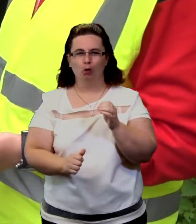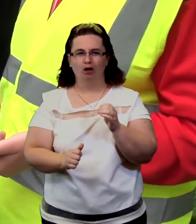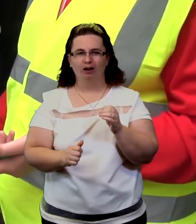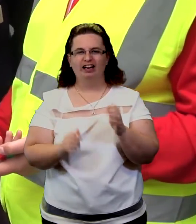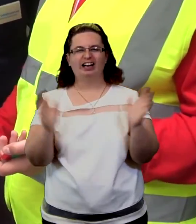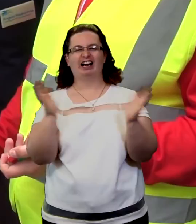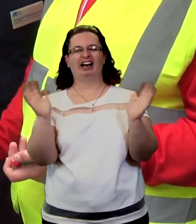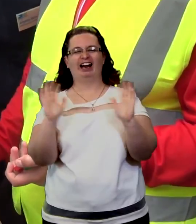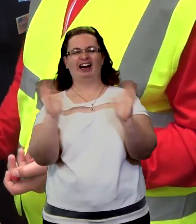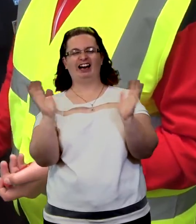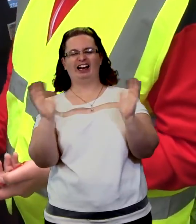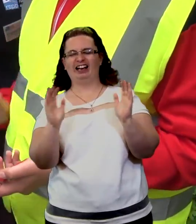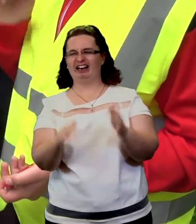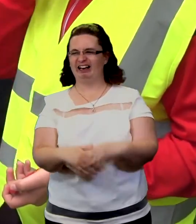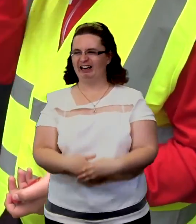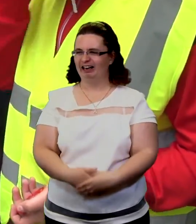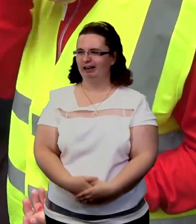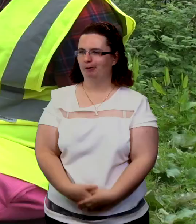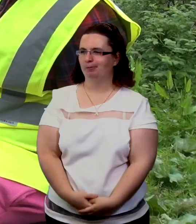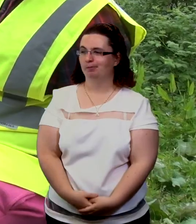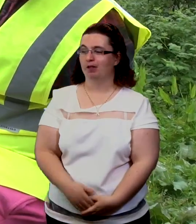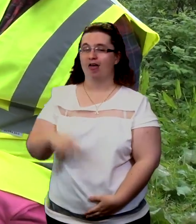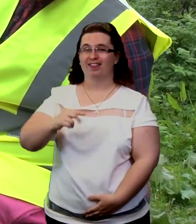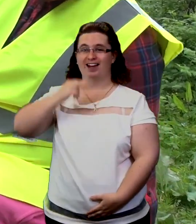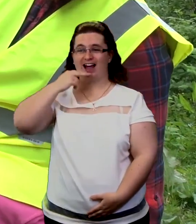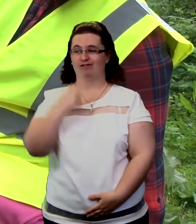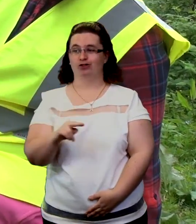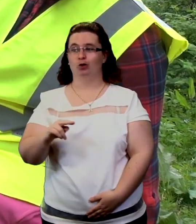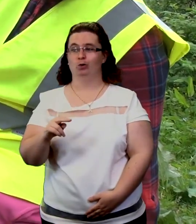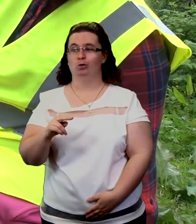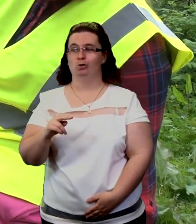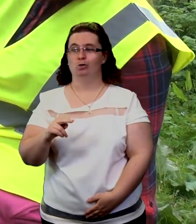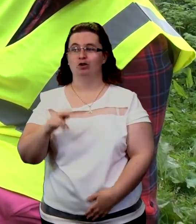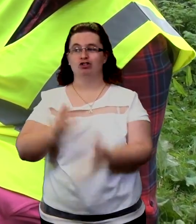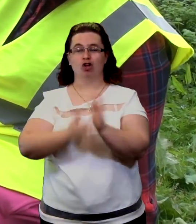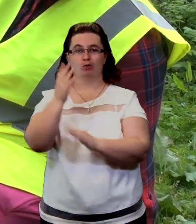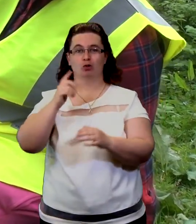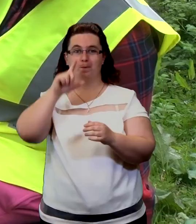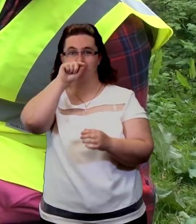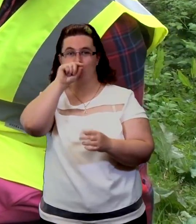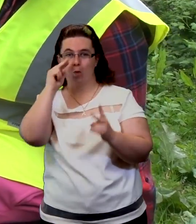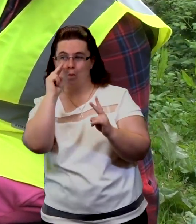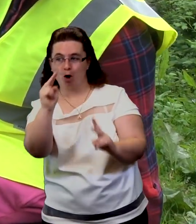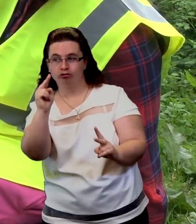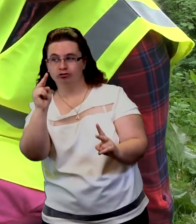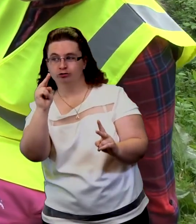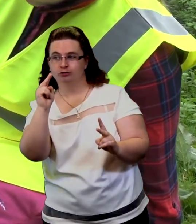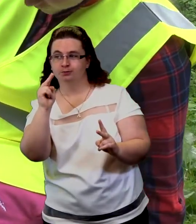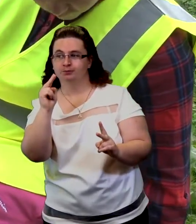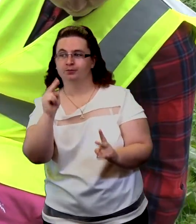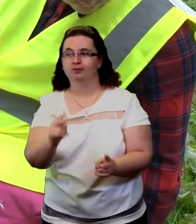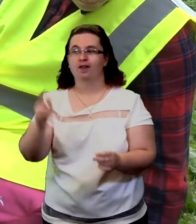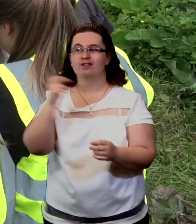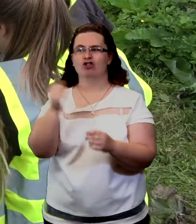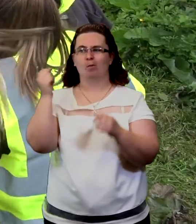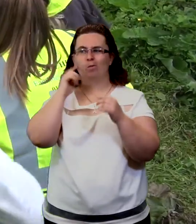what you can do is use the little magnifiers there. 7, 8. How big's that? Okay, in is 1937. at